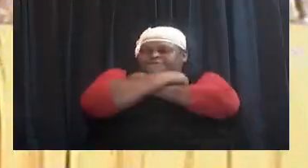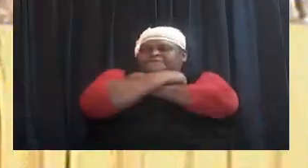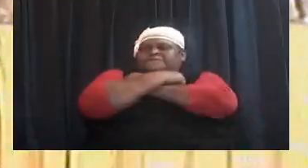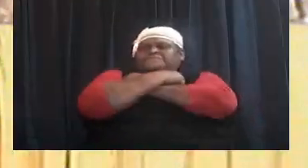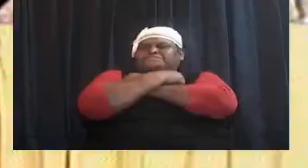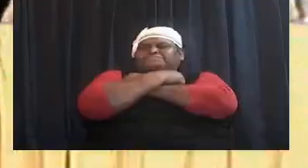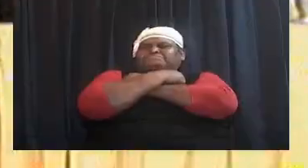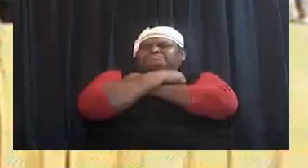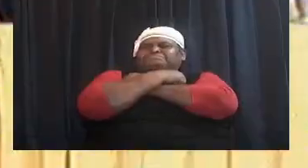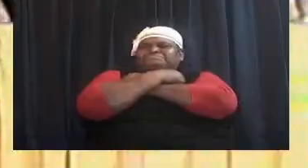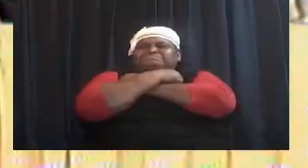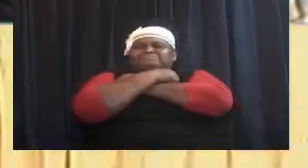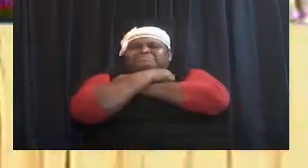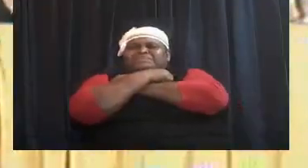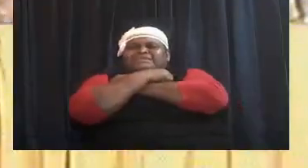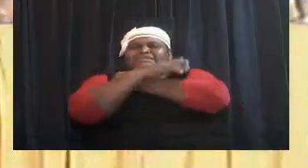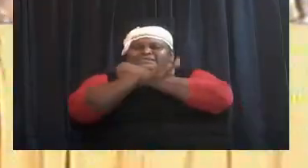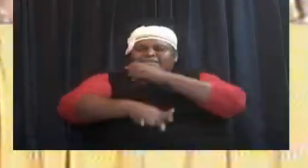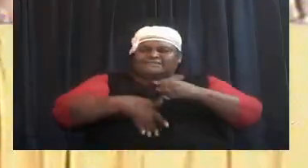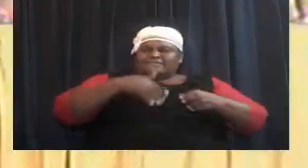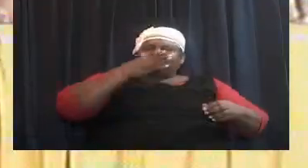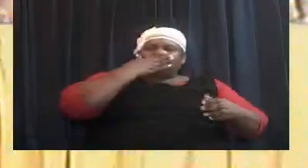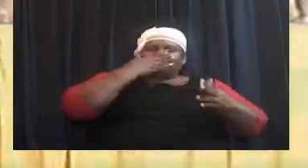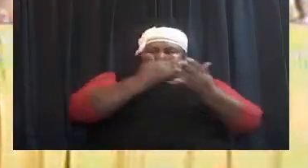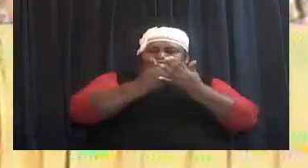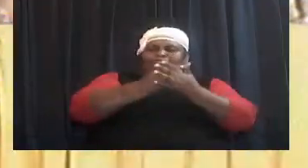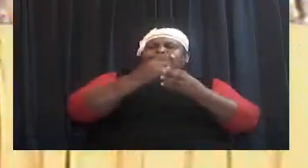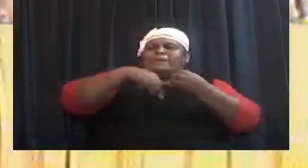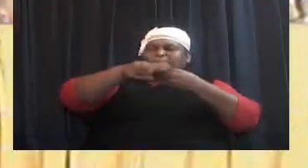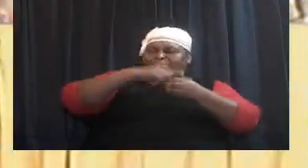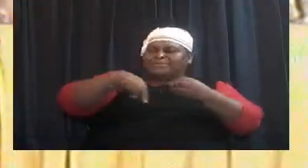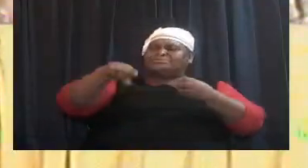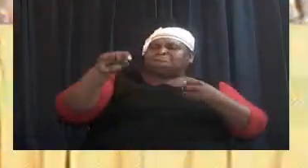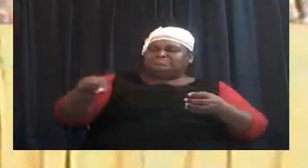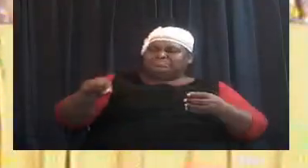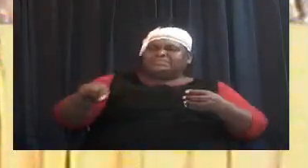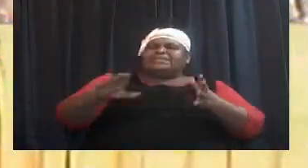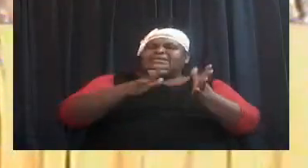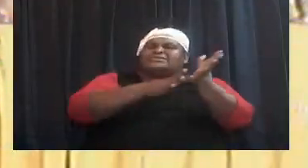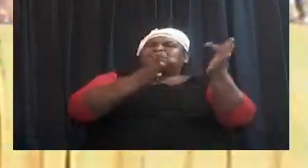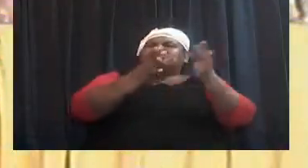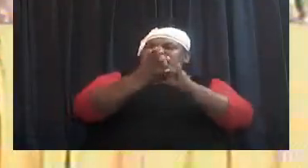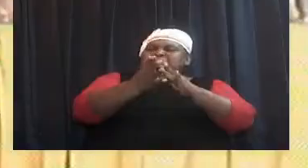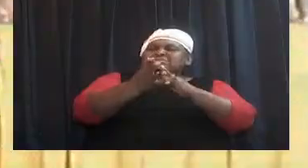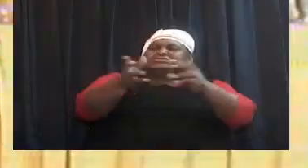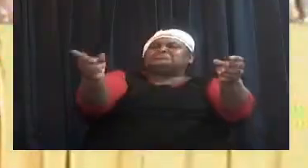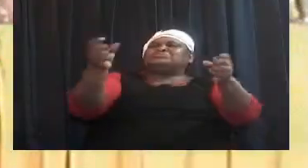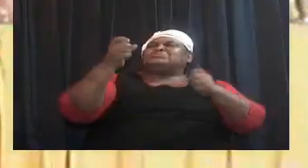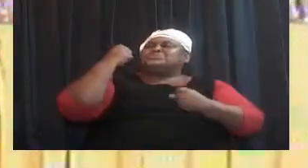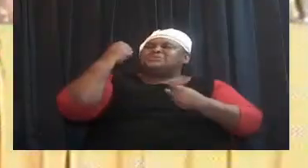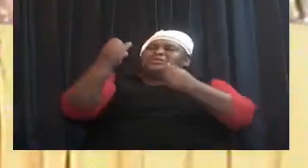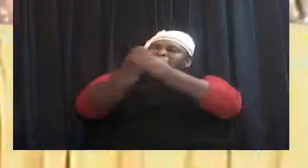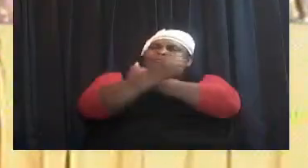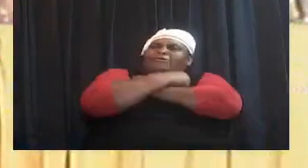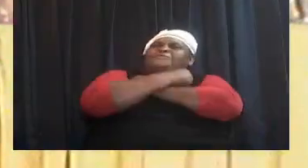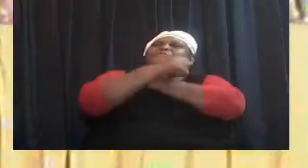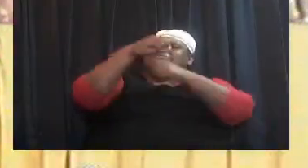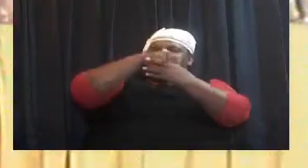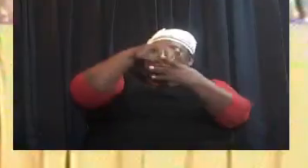Hallelujah. Oh, I feel good about this. Jesus was love in the flesh.